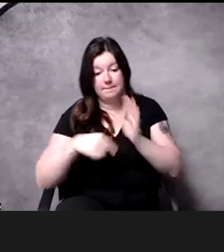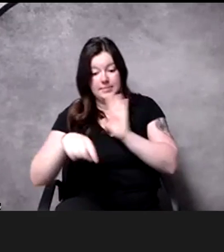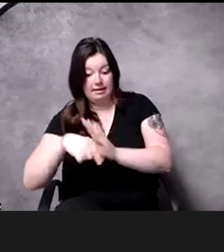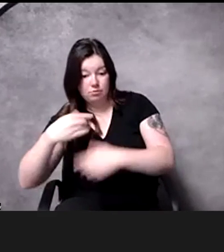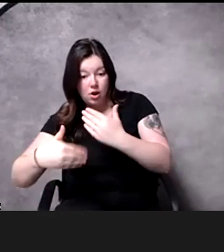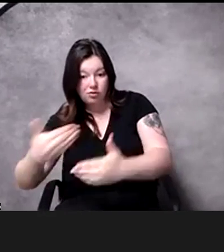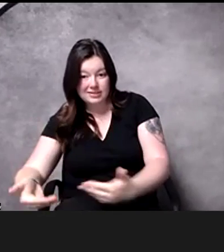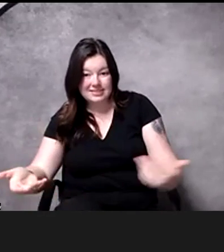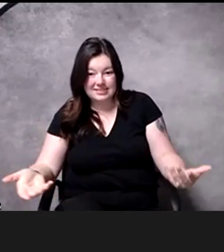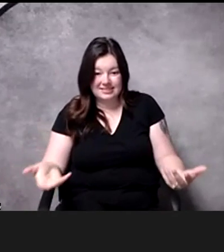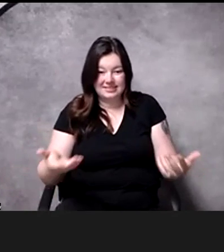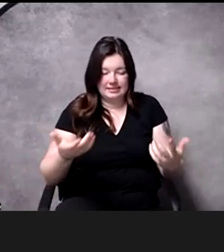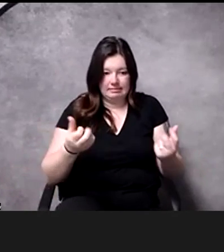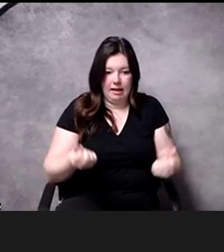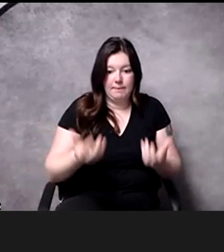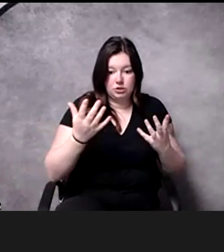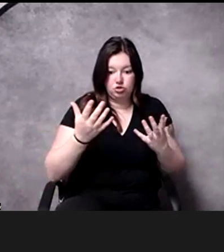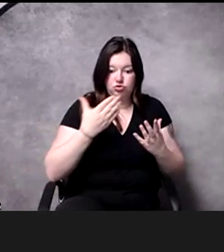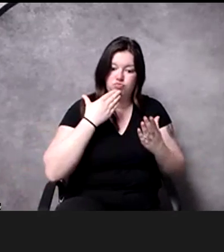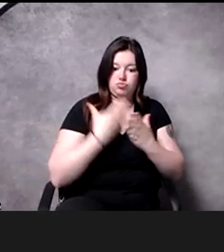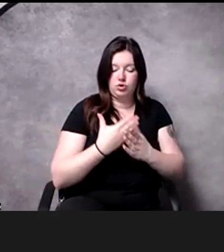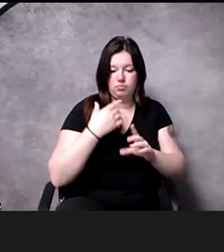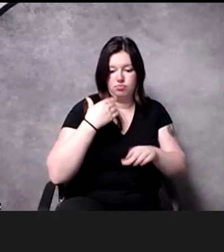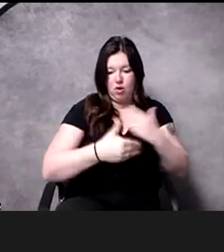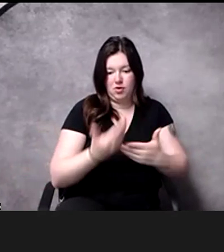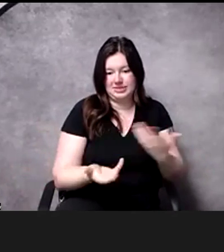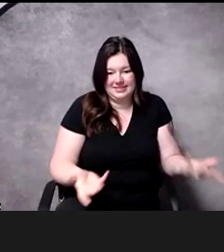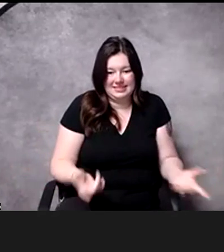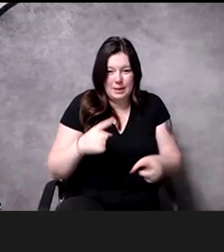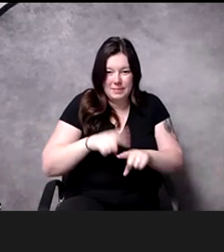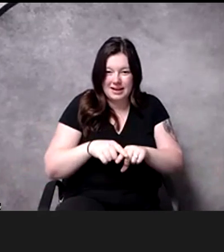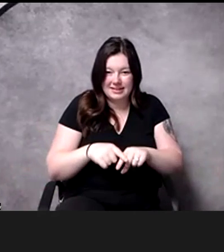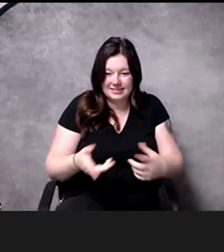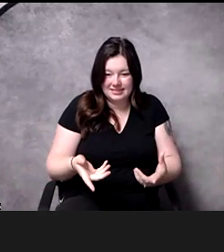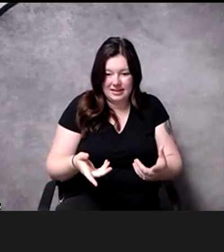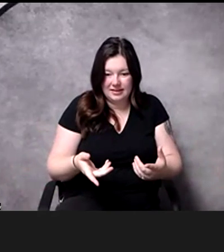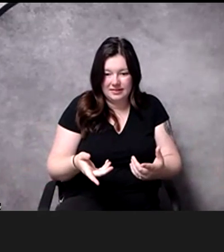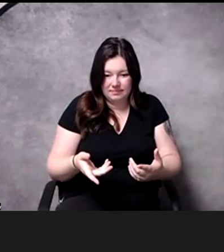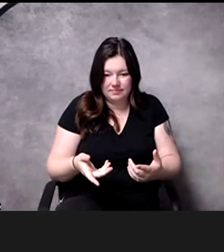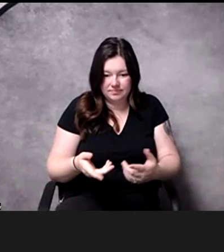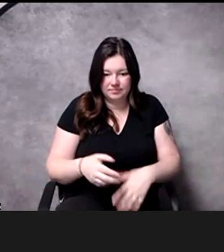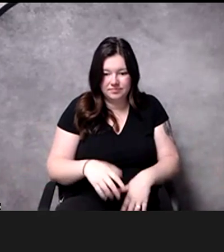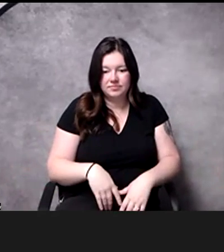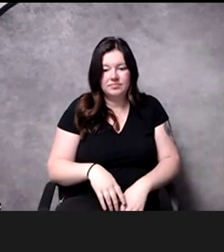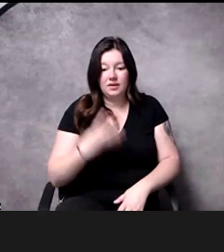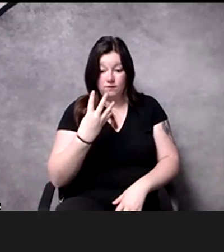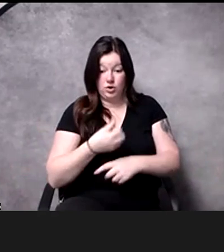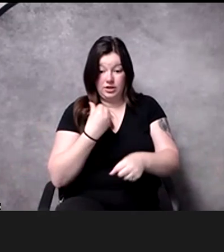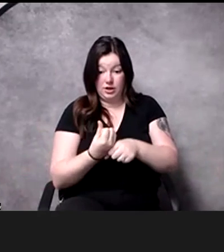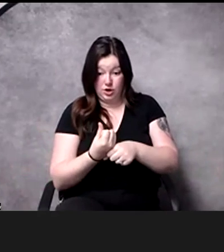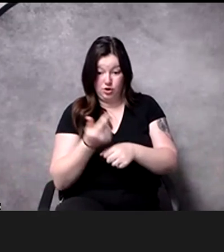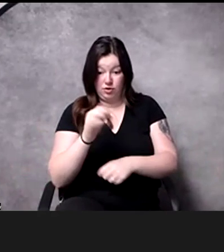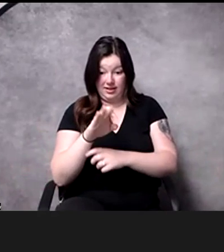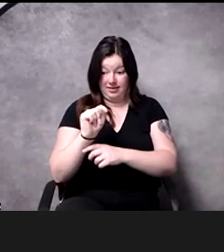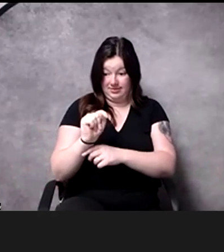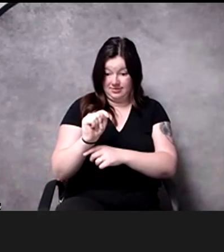on, I mean, if you have a 4-year grant and you have 4 papers, most people would consider it to be quite good. Yeah. Right?